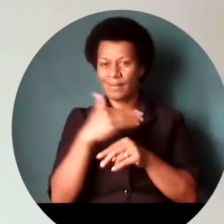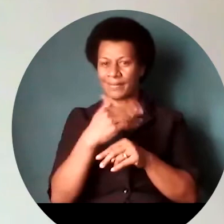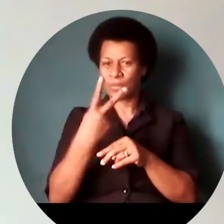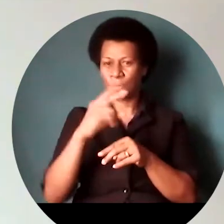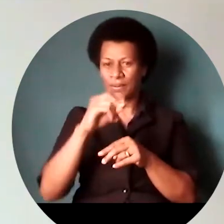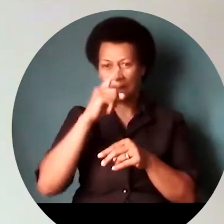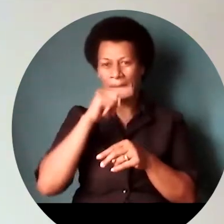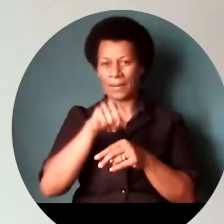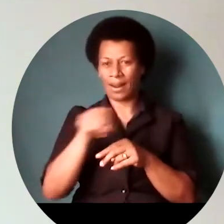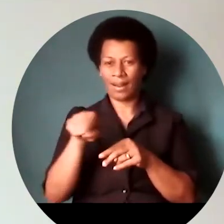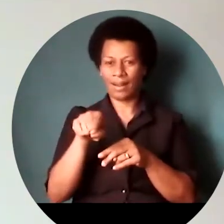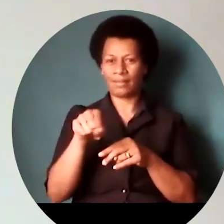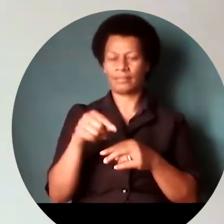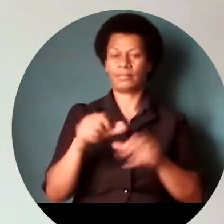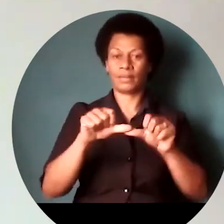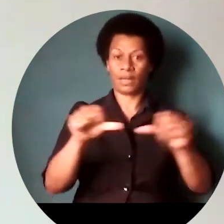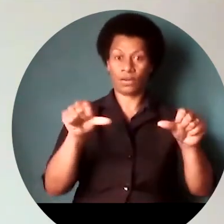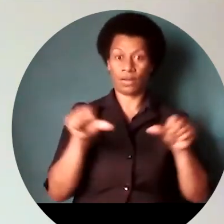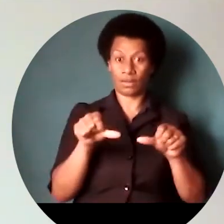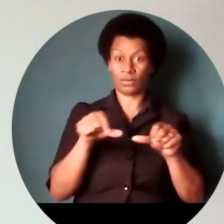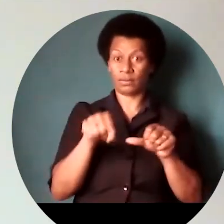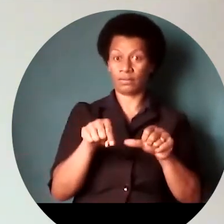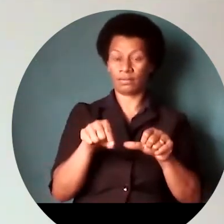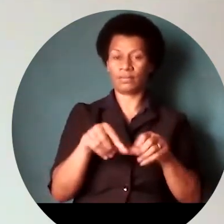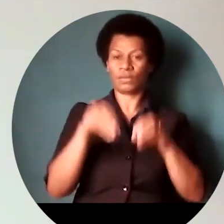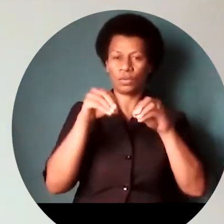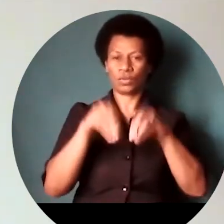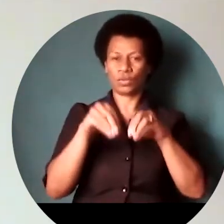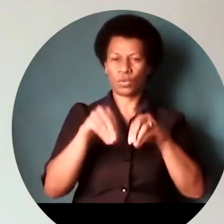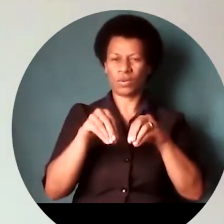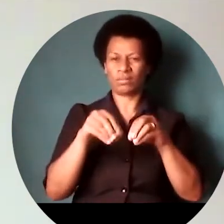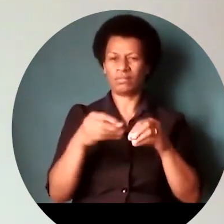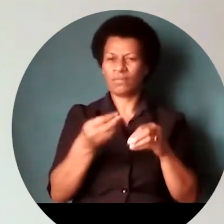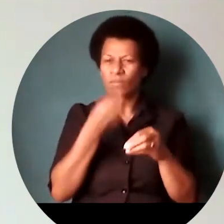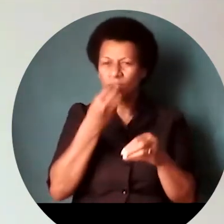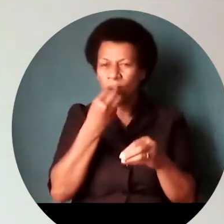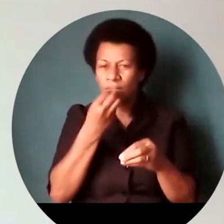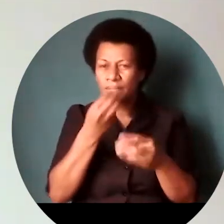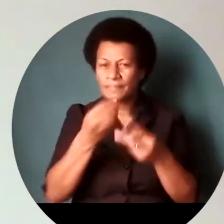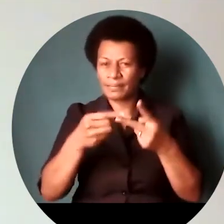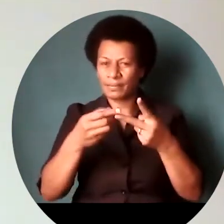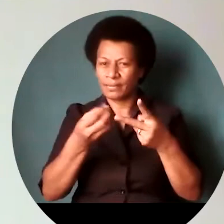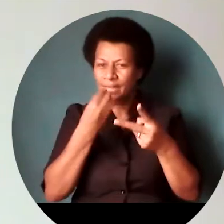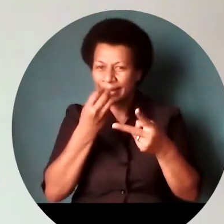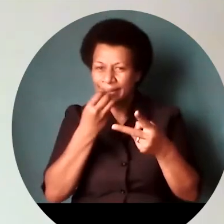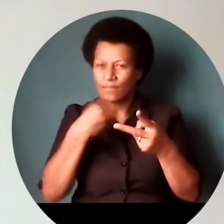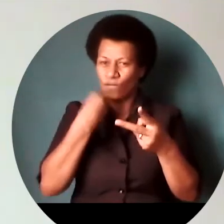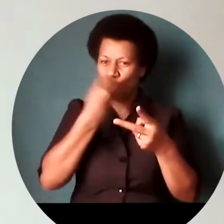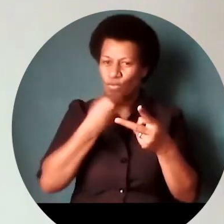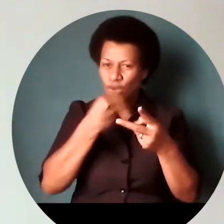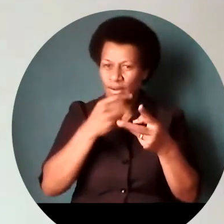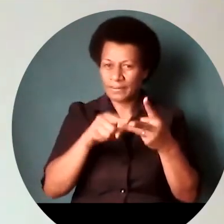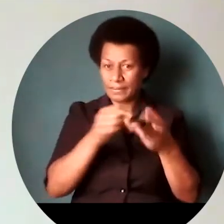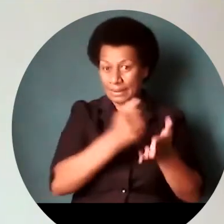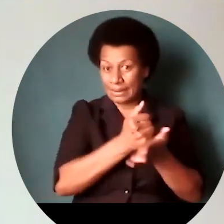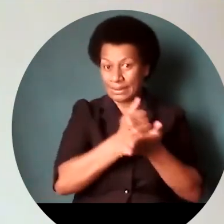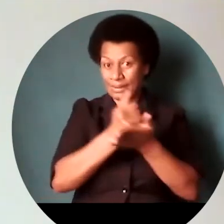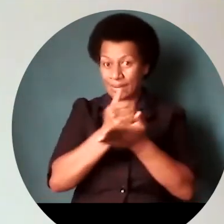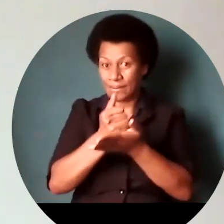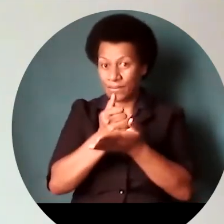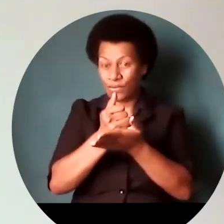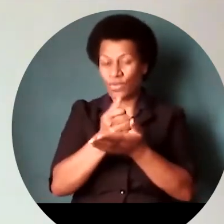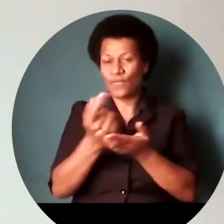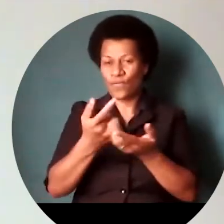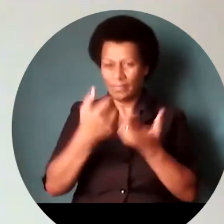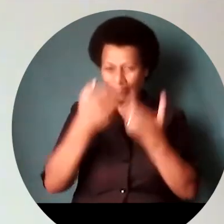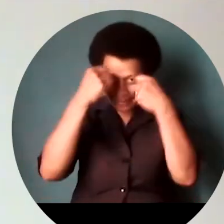peak and at times most dangerous. It is also during this time when tropical cyclones